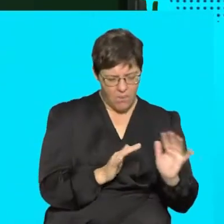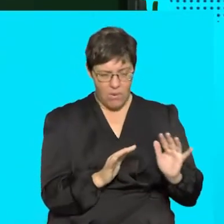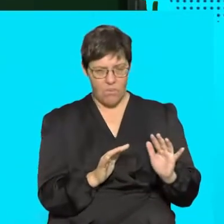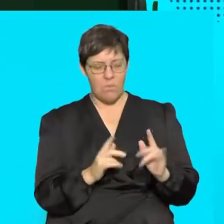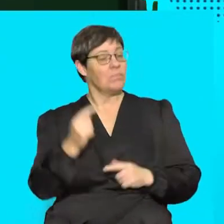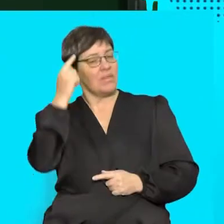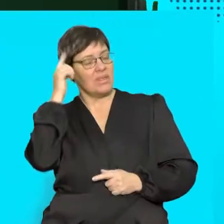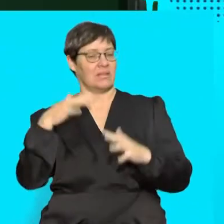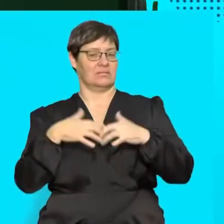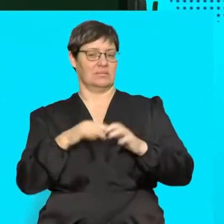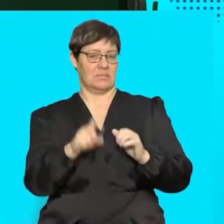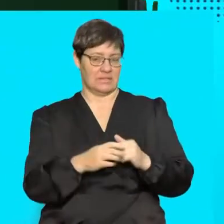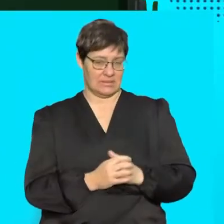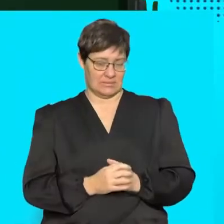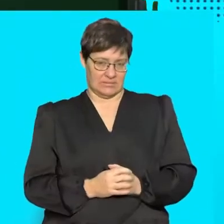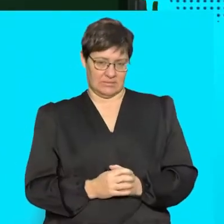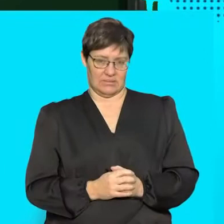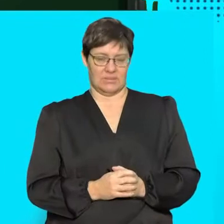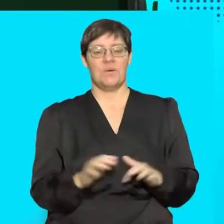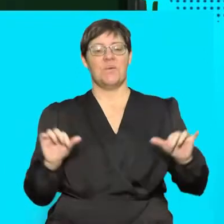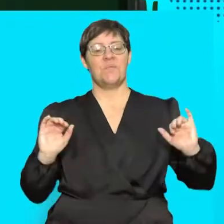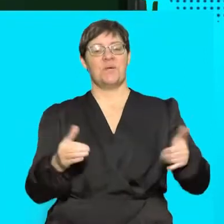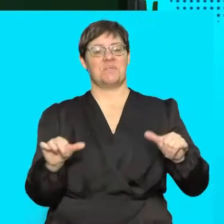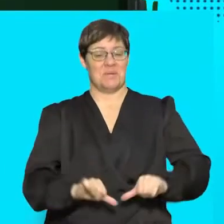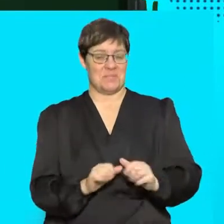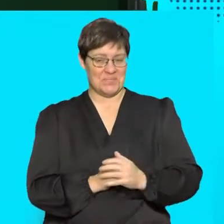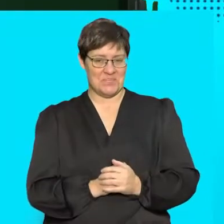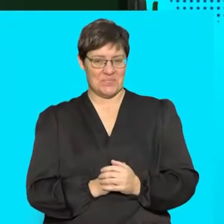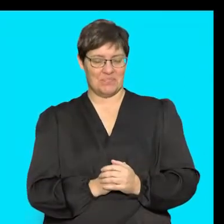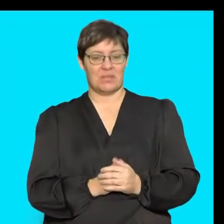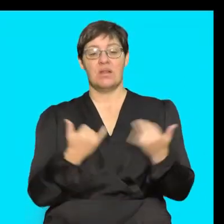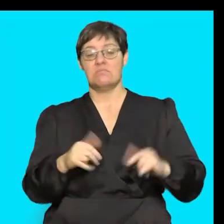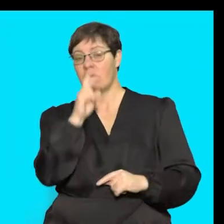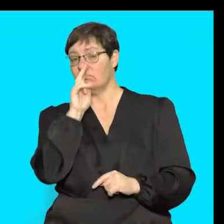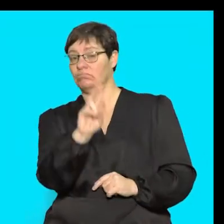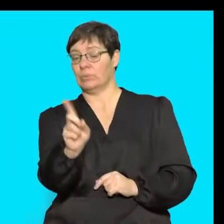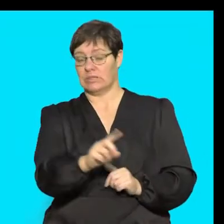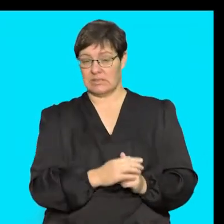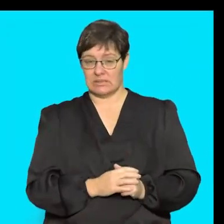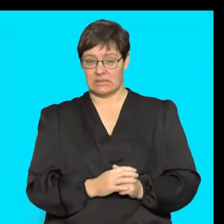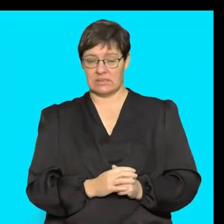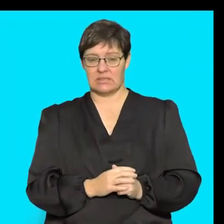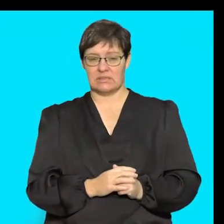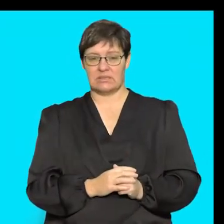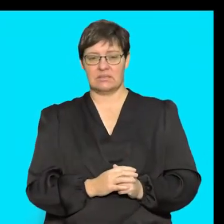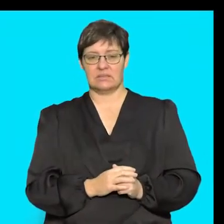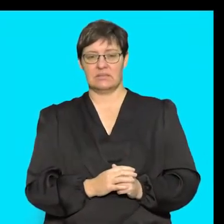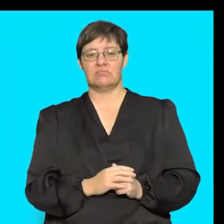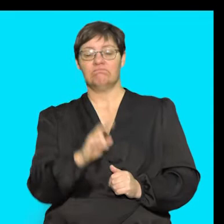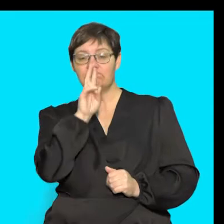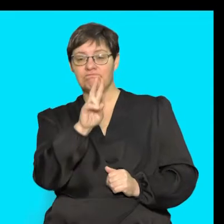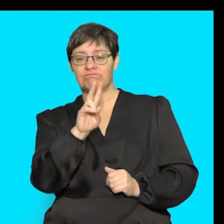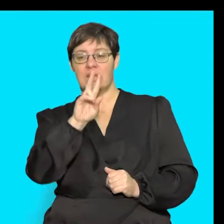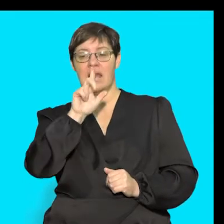problem, and to think also. Okay, fantastic. Welcome back. So now what are we going to look at? We're going to look